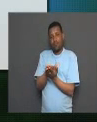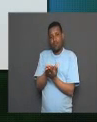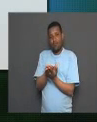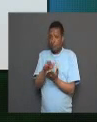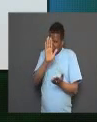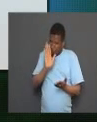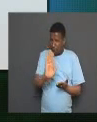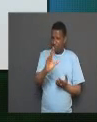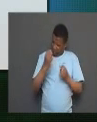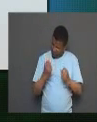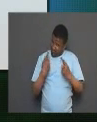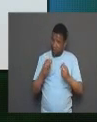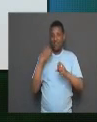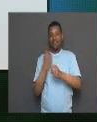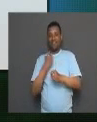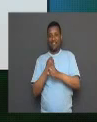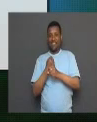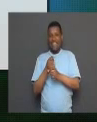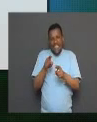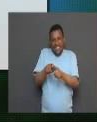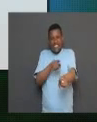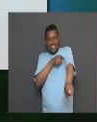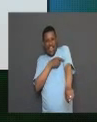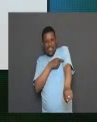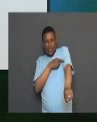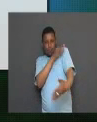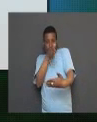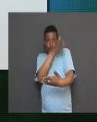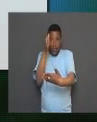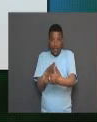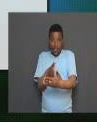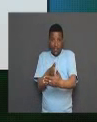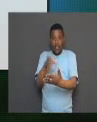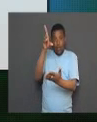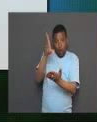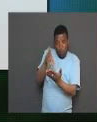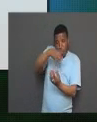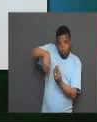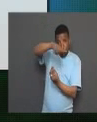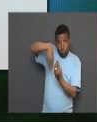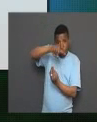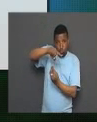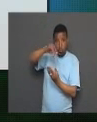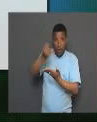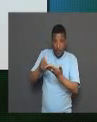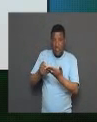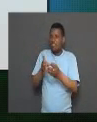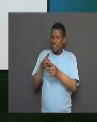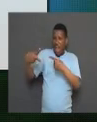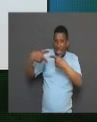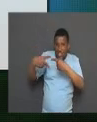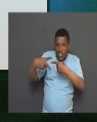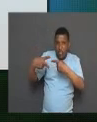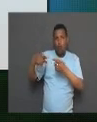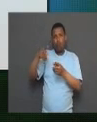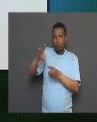Do your best to assess the distances between local landmarks, the directions of